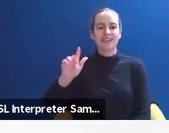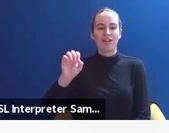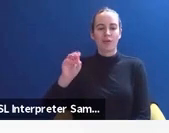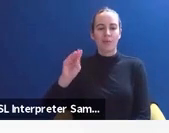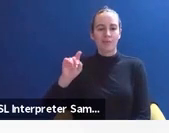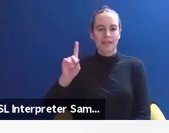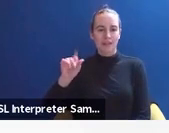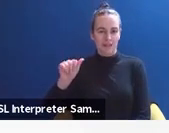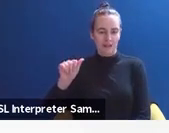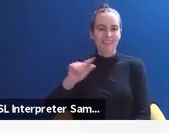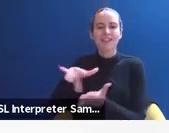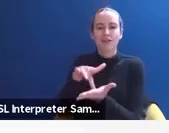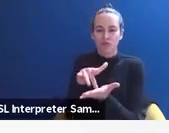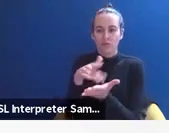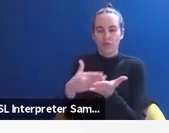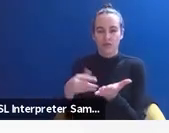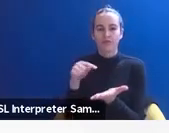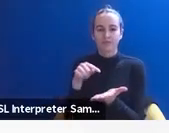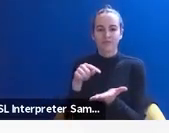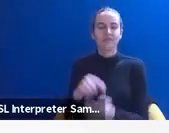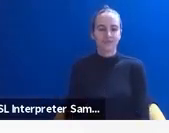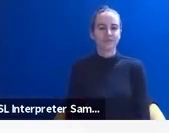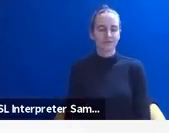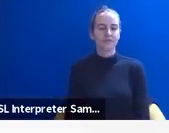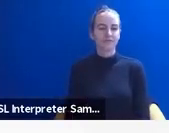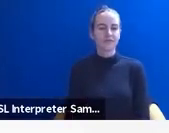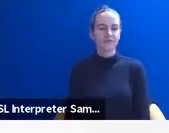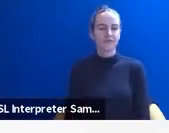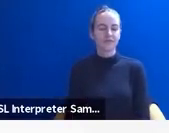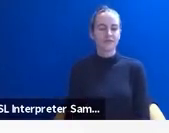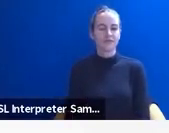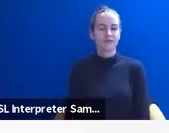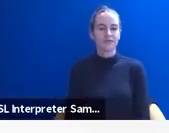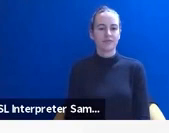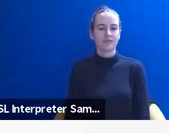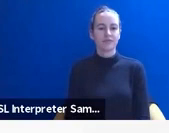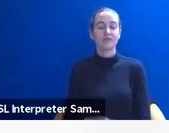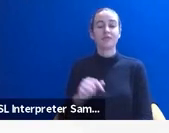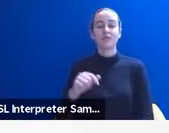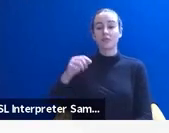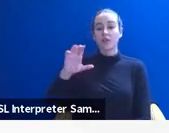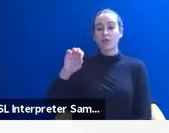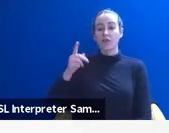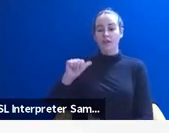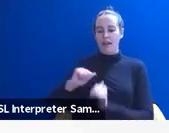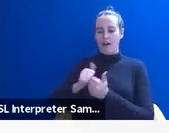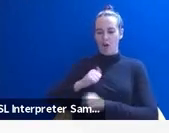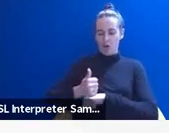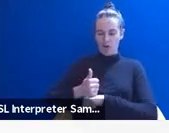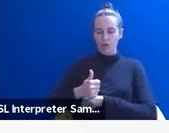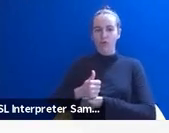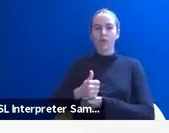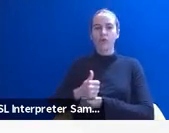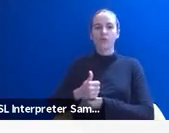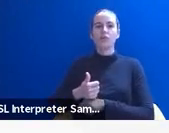here. Understand that the physiology of the cochlea is highly prone to the